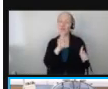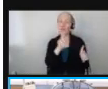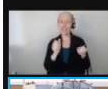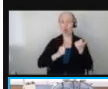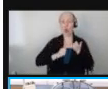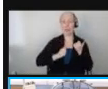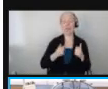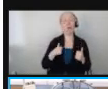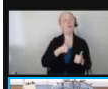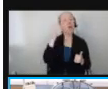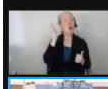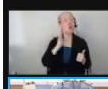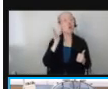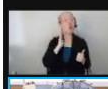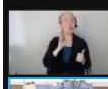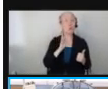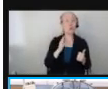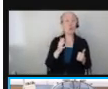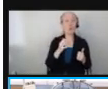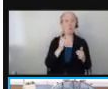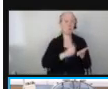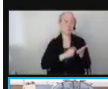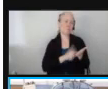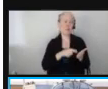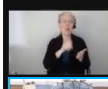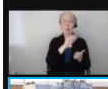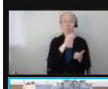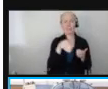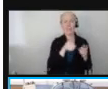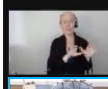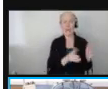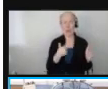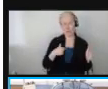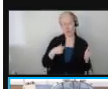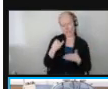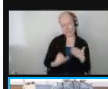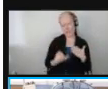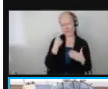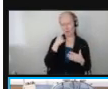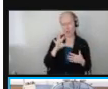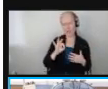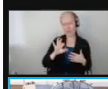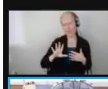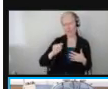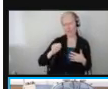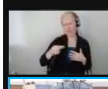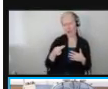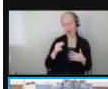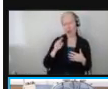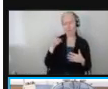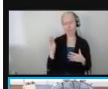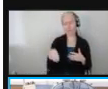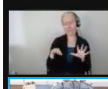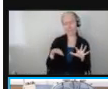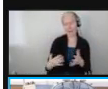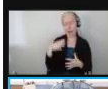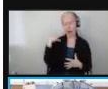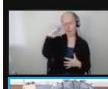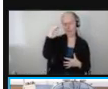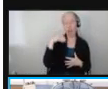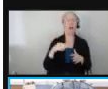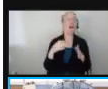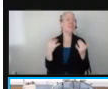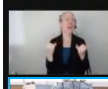percentiles and say we're designing for the 95th percentile male. We've gone away from that now to just translate that into minimum and maximum